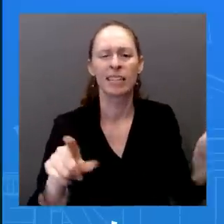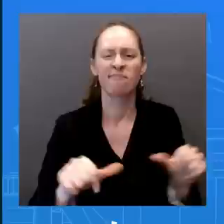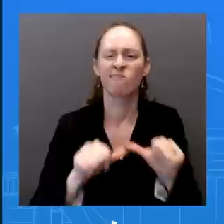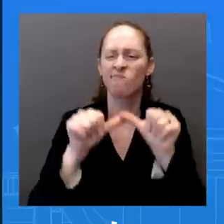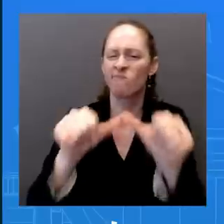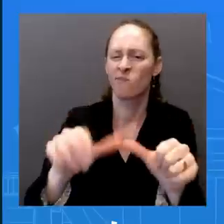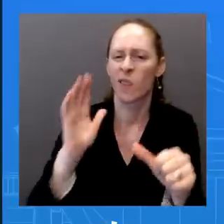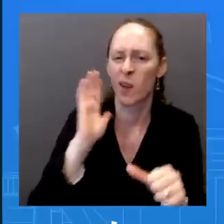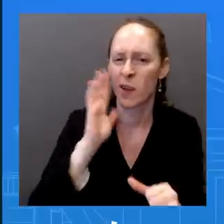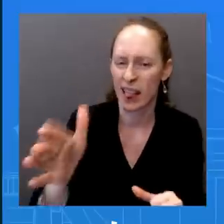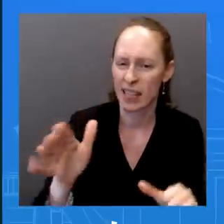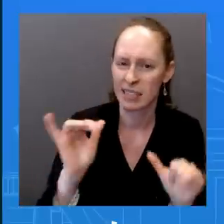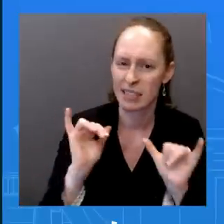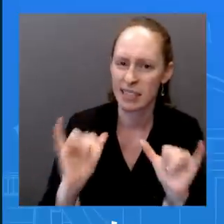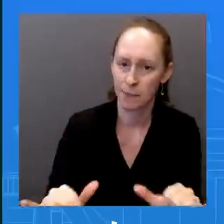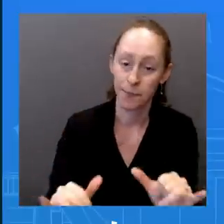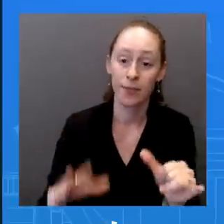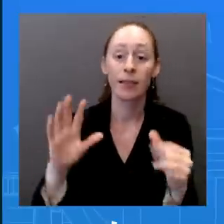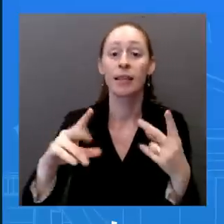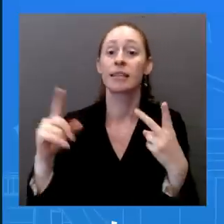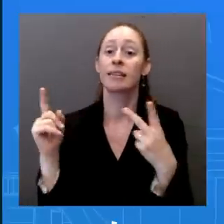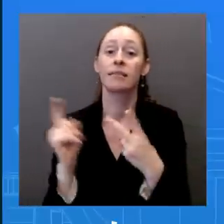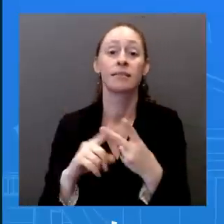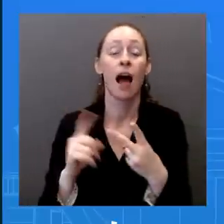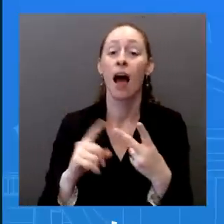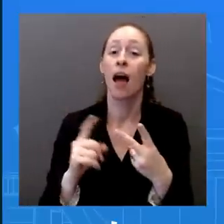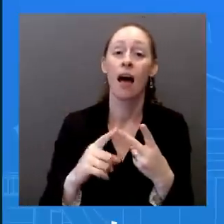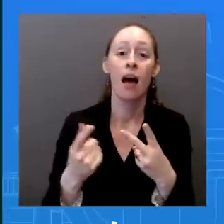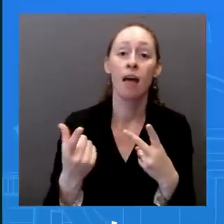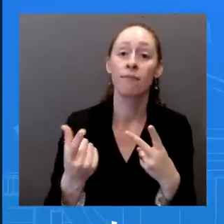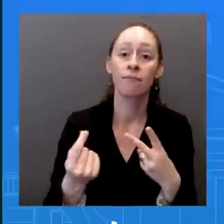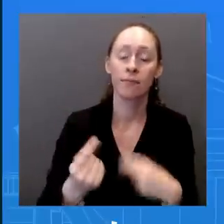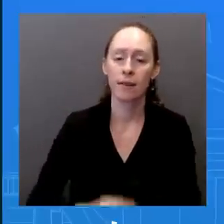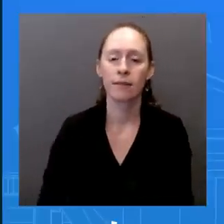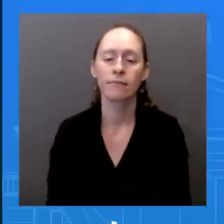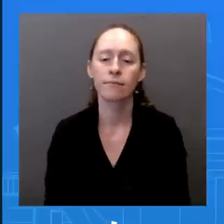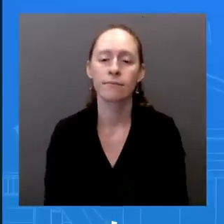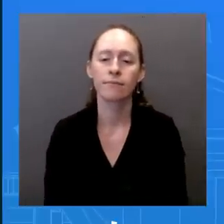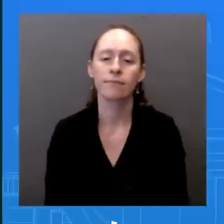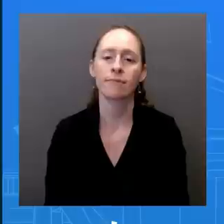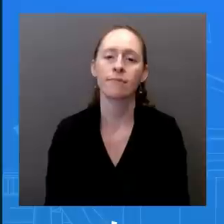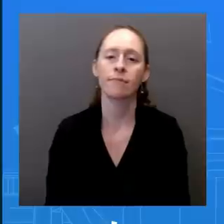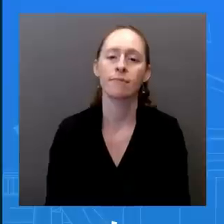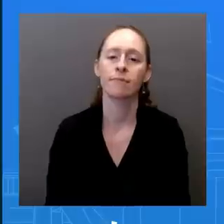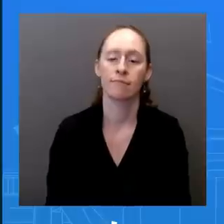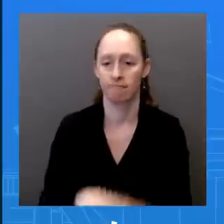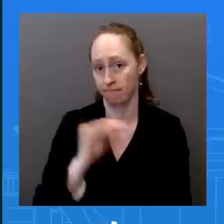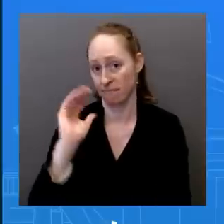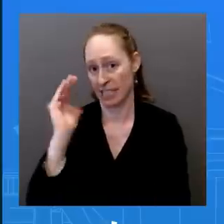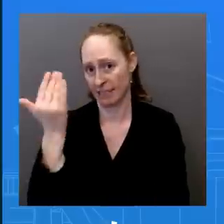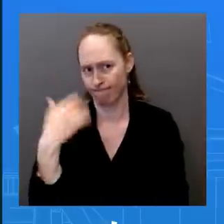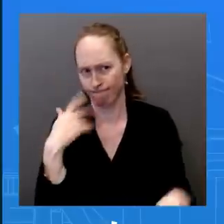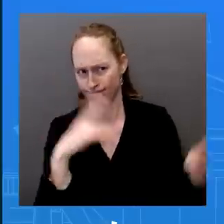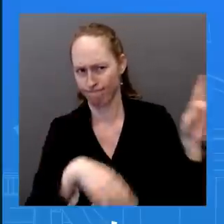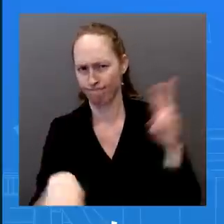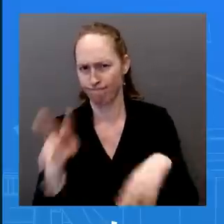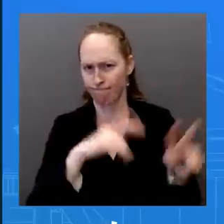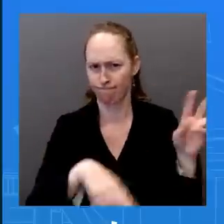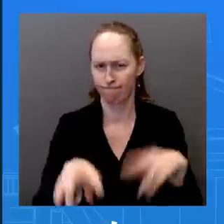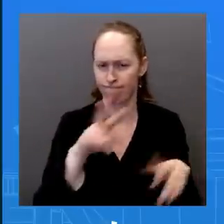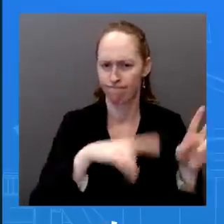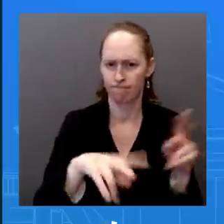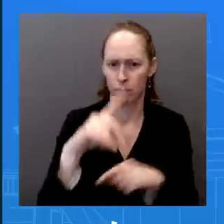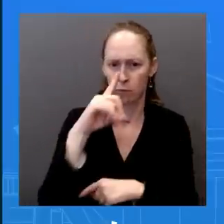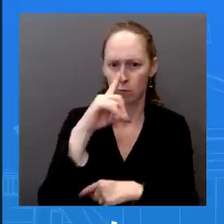may be preparing to enact mobilization measures. Like its sham annexation planning, this is reflective of